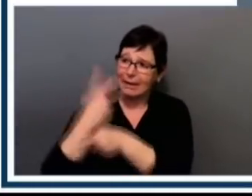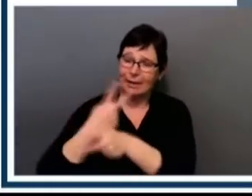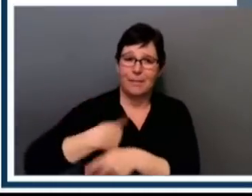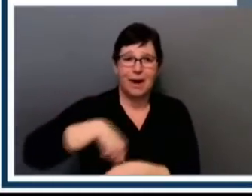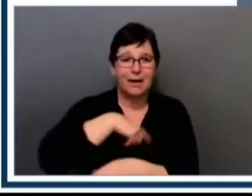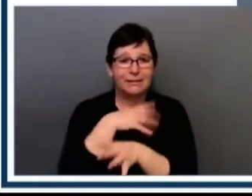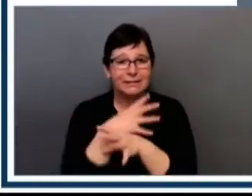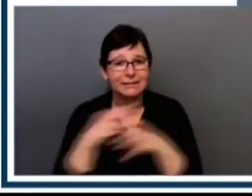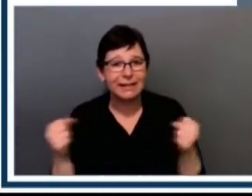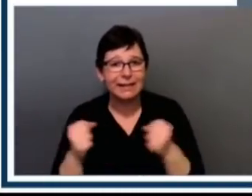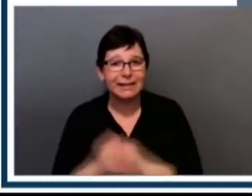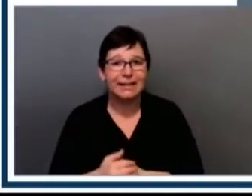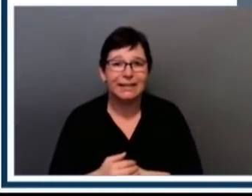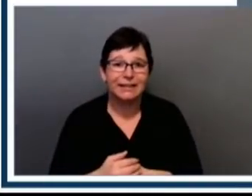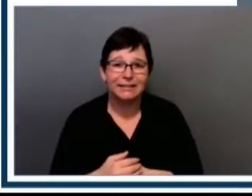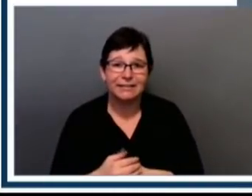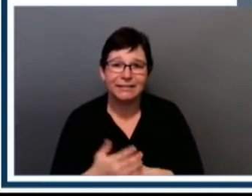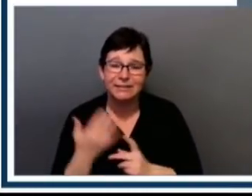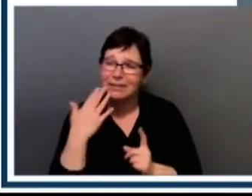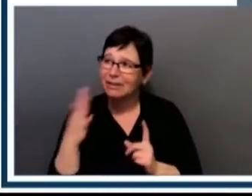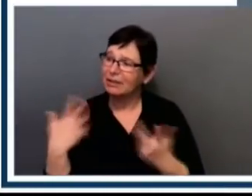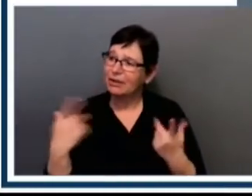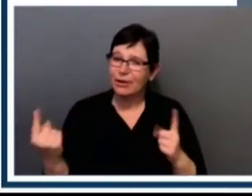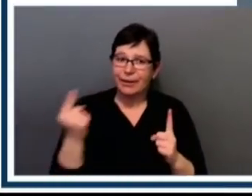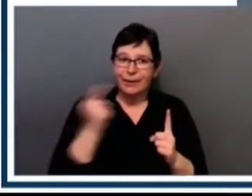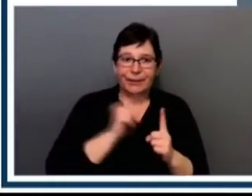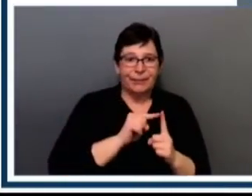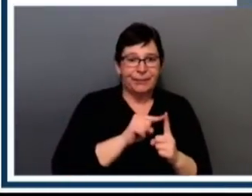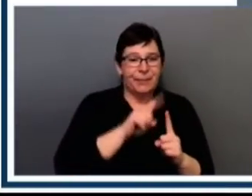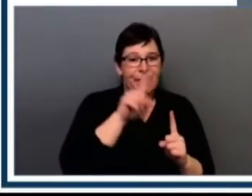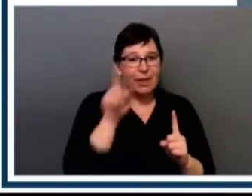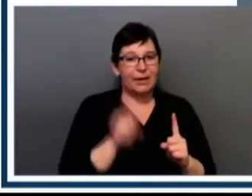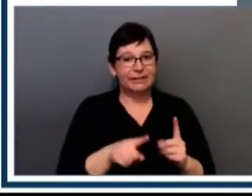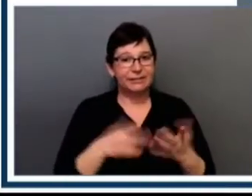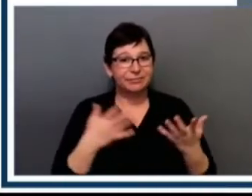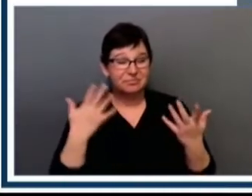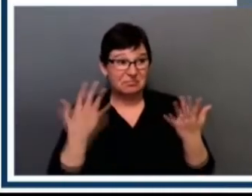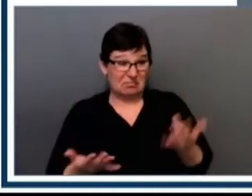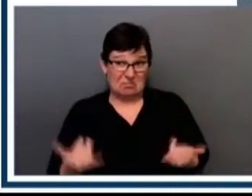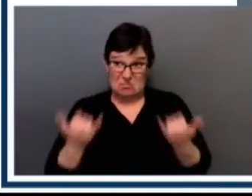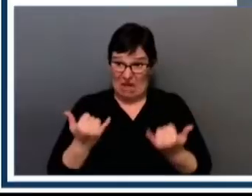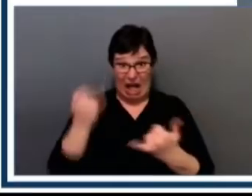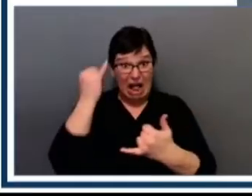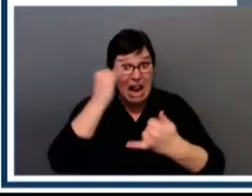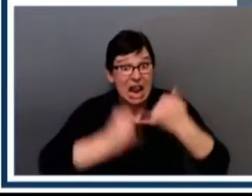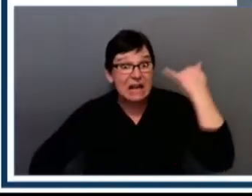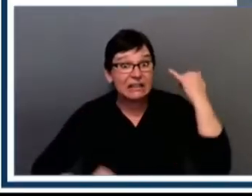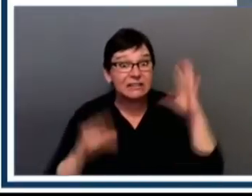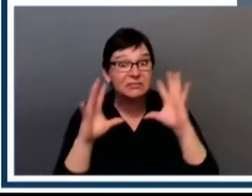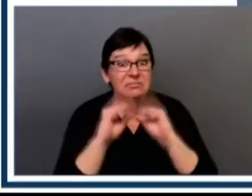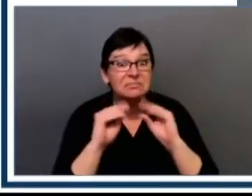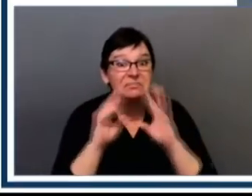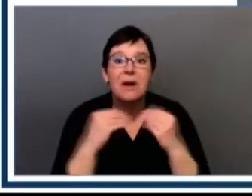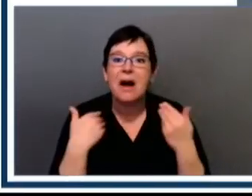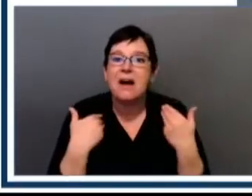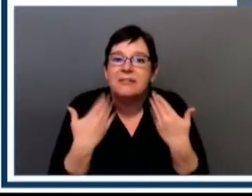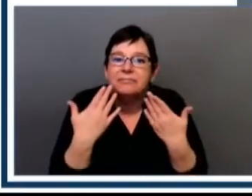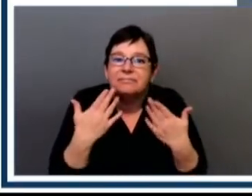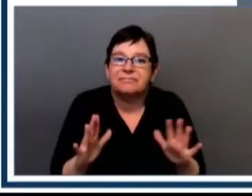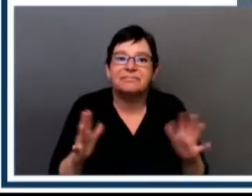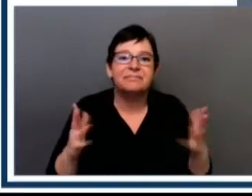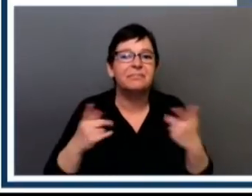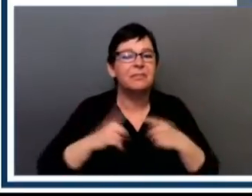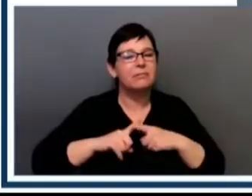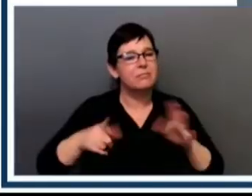briefing. We'll always reserve the right to come back to your screens and to be here in front of you as